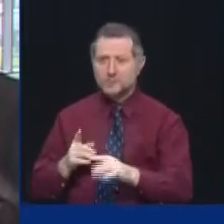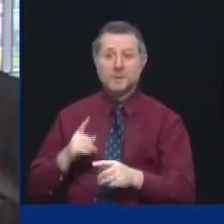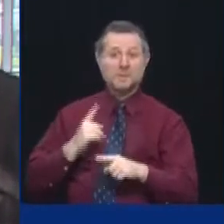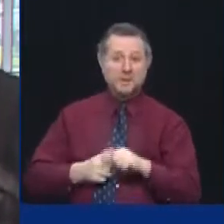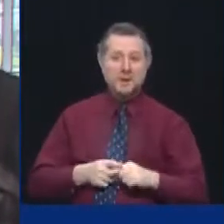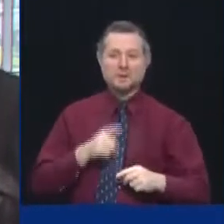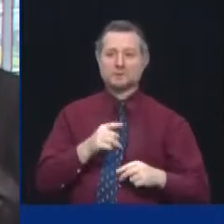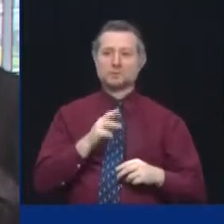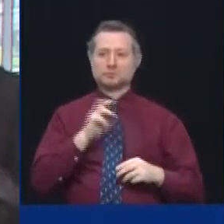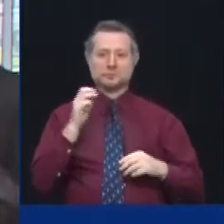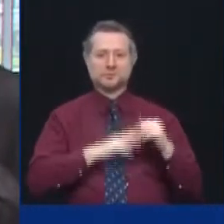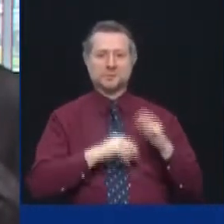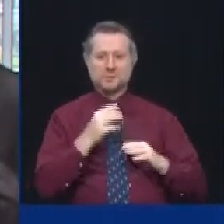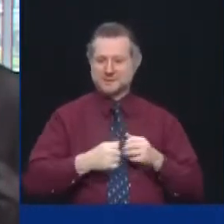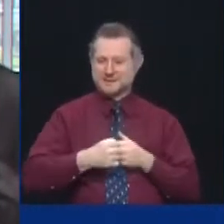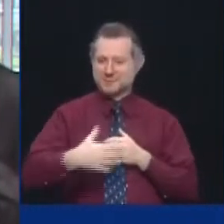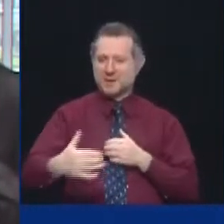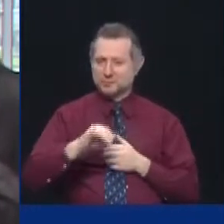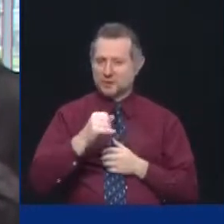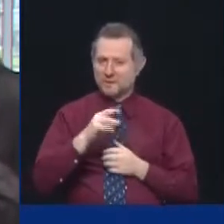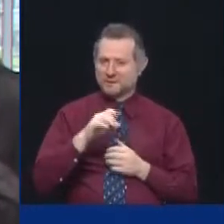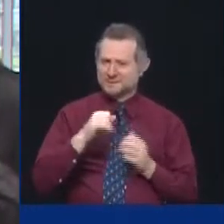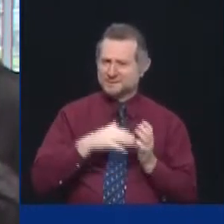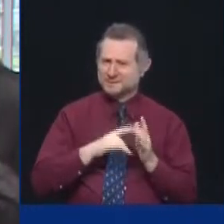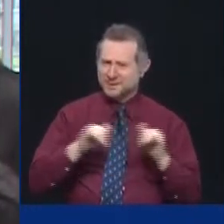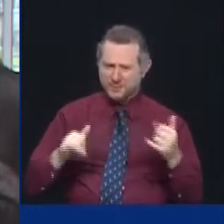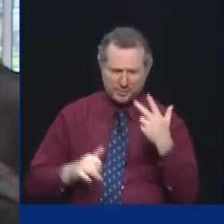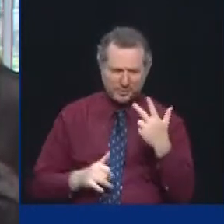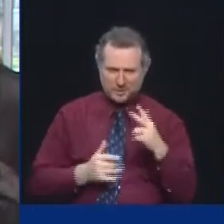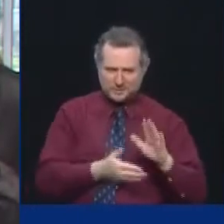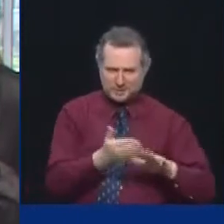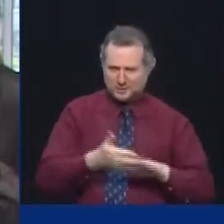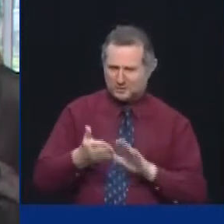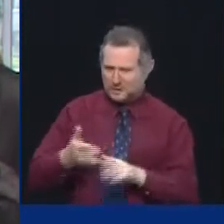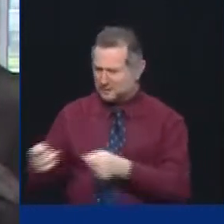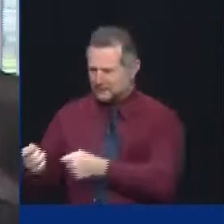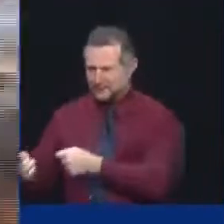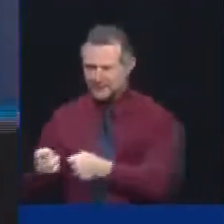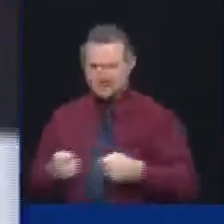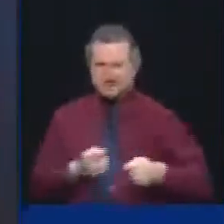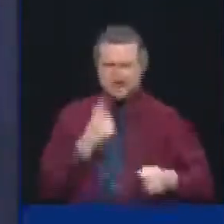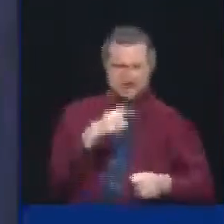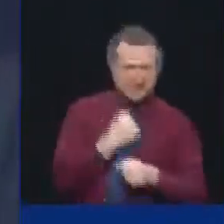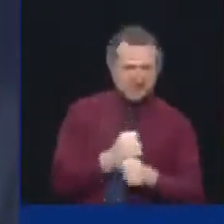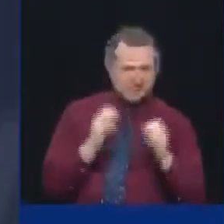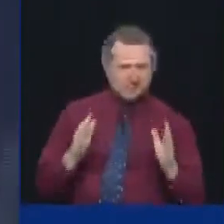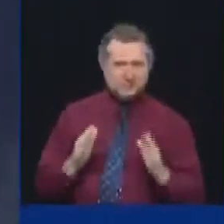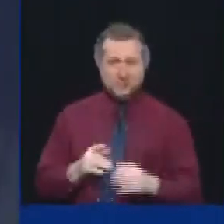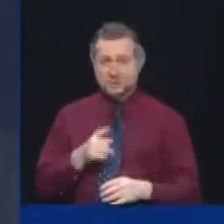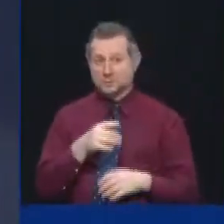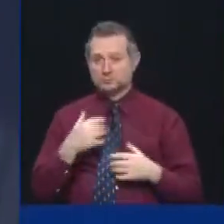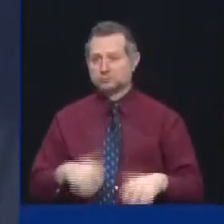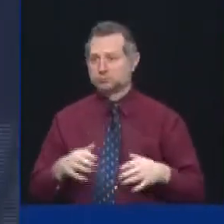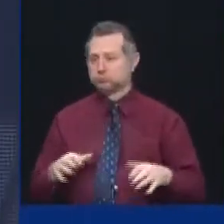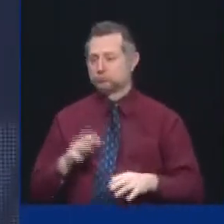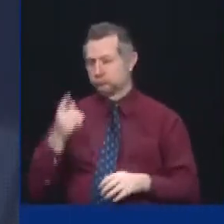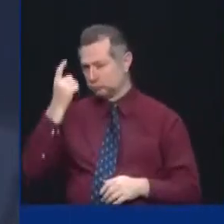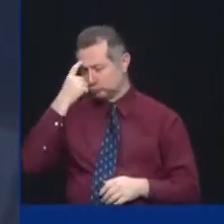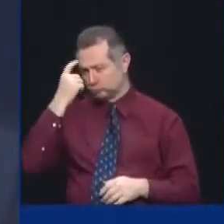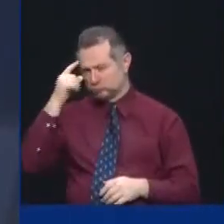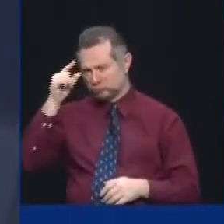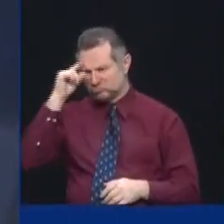the project through COVID because we knew that we would need it post-COVID, and that